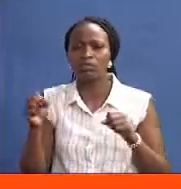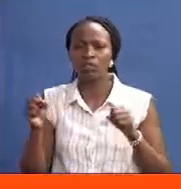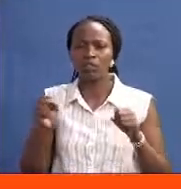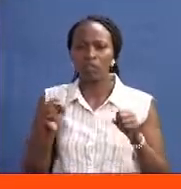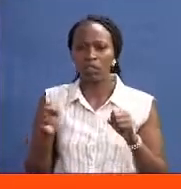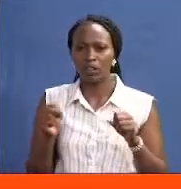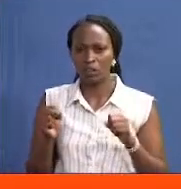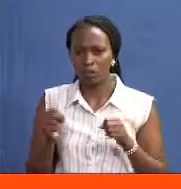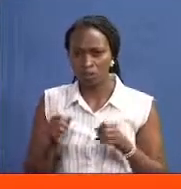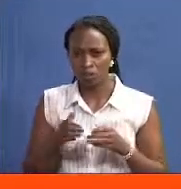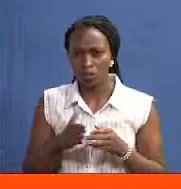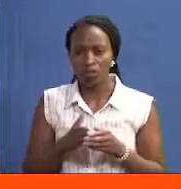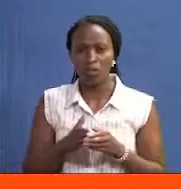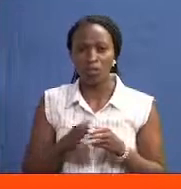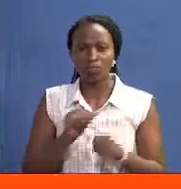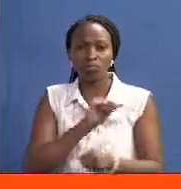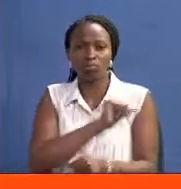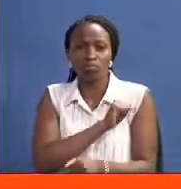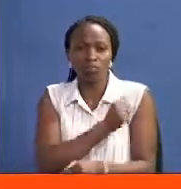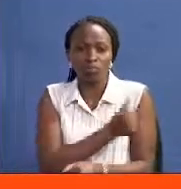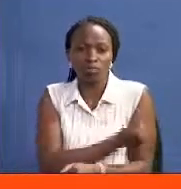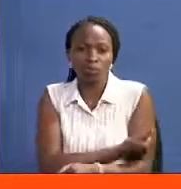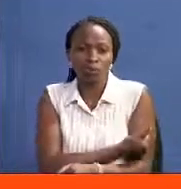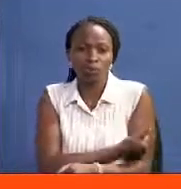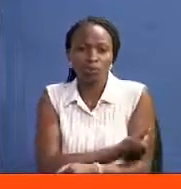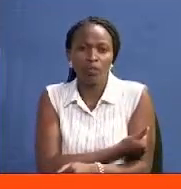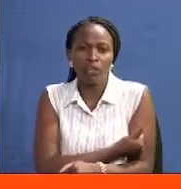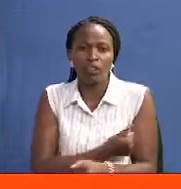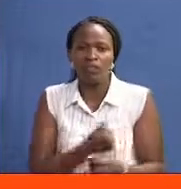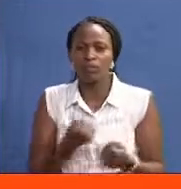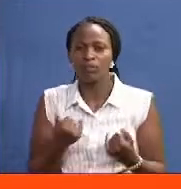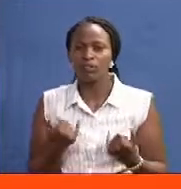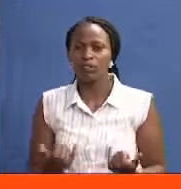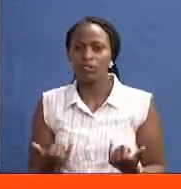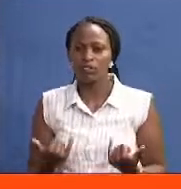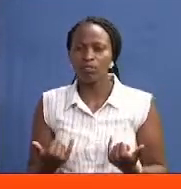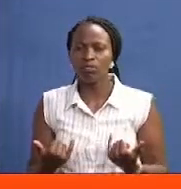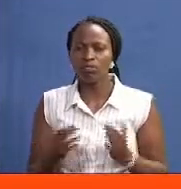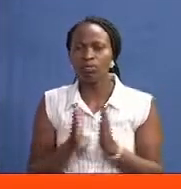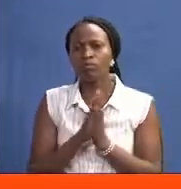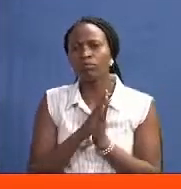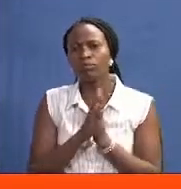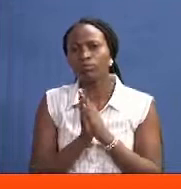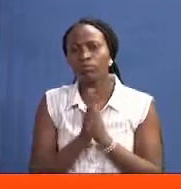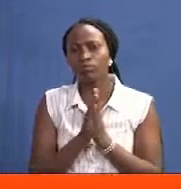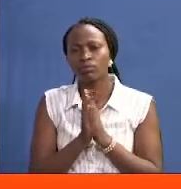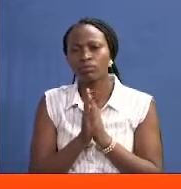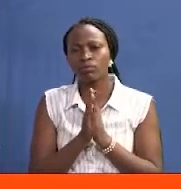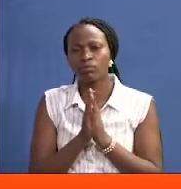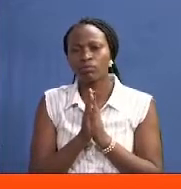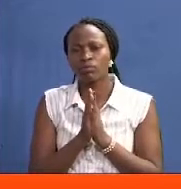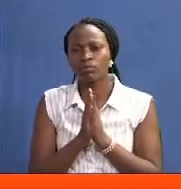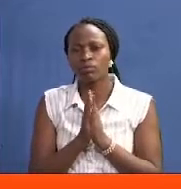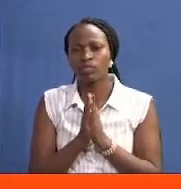of power. Currently we find a situation where a story or something may be very, very trendy in the